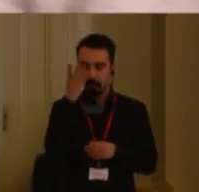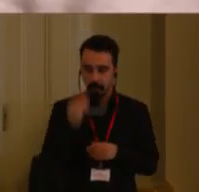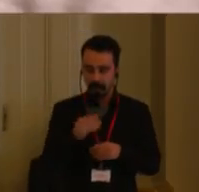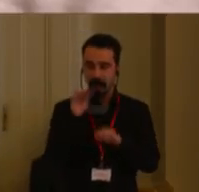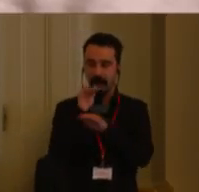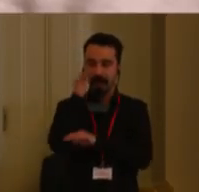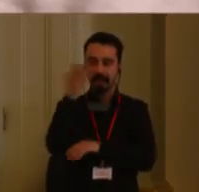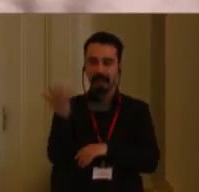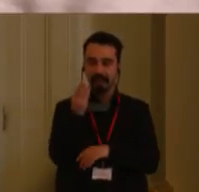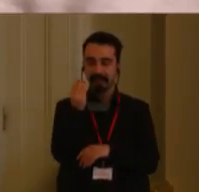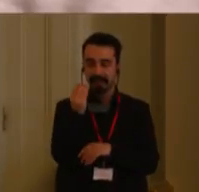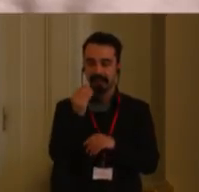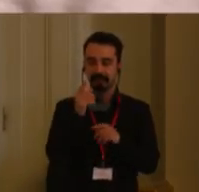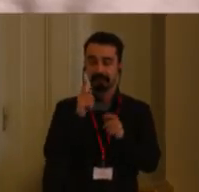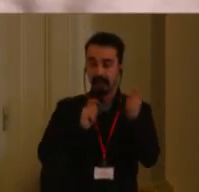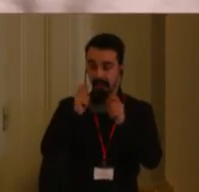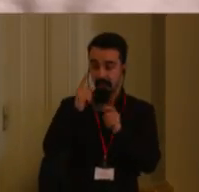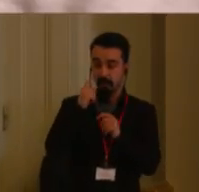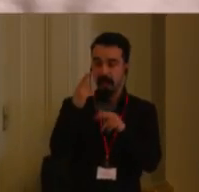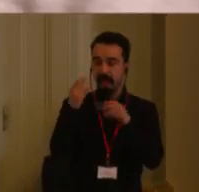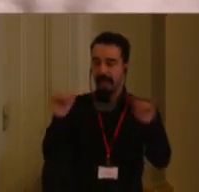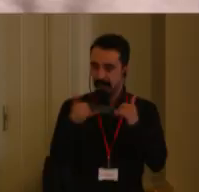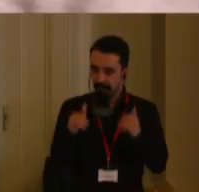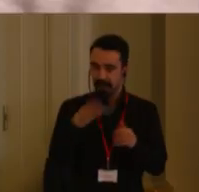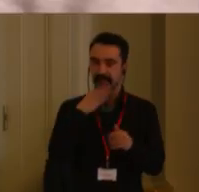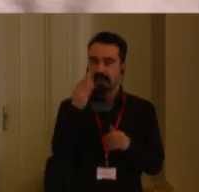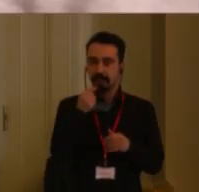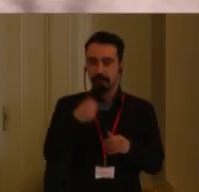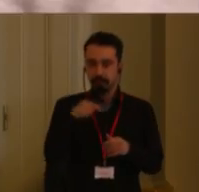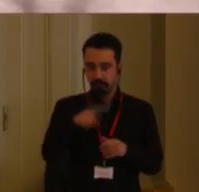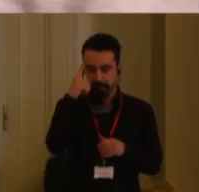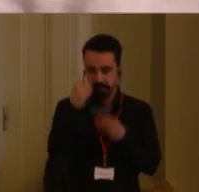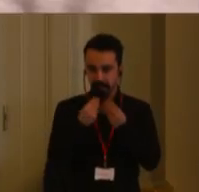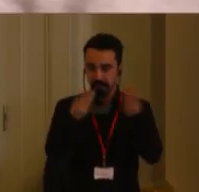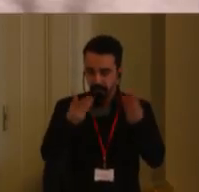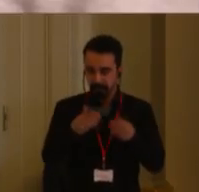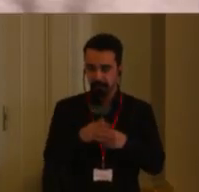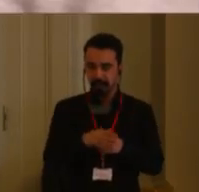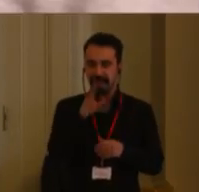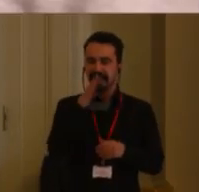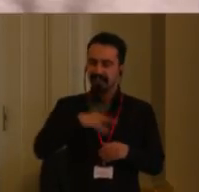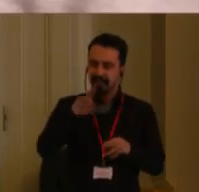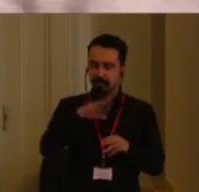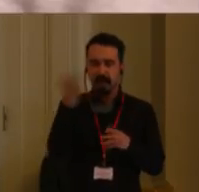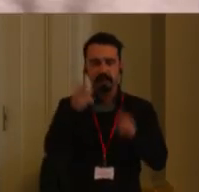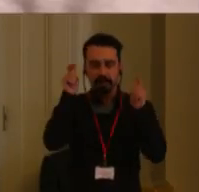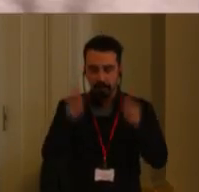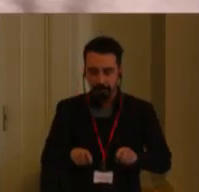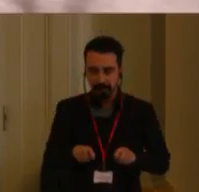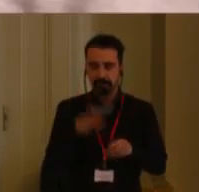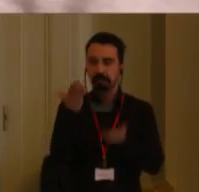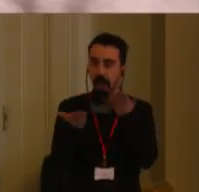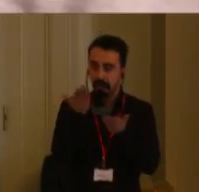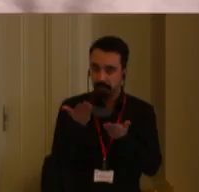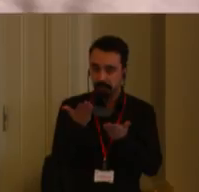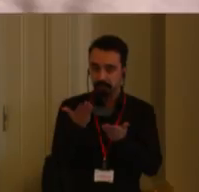This is my advice for young people. Do whatever you want to do. Don't dive into adult life too quickly. Don't be quick to get married or to